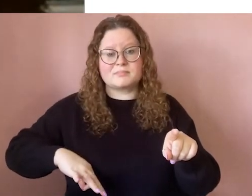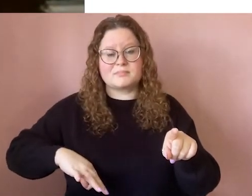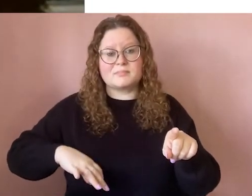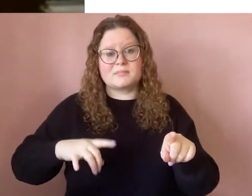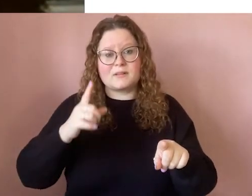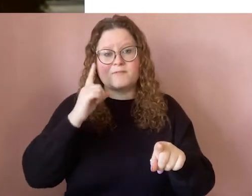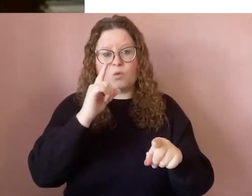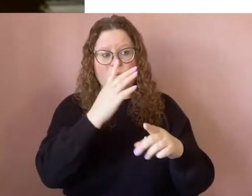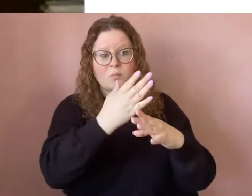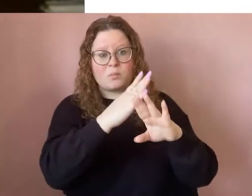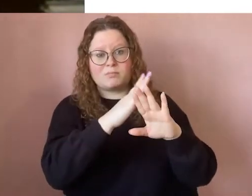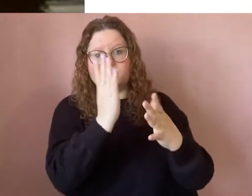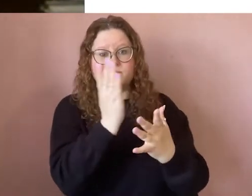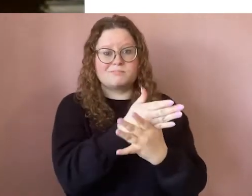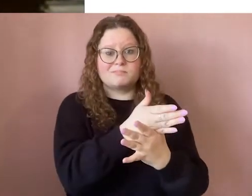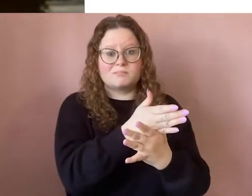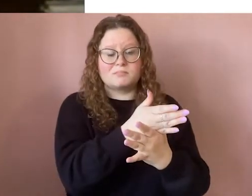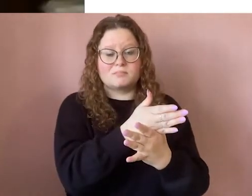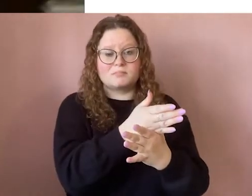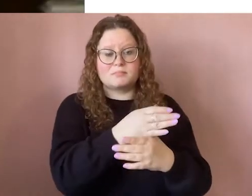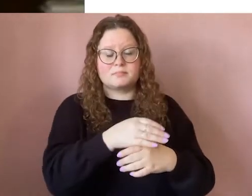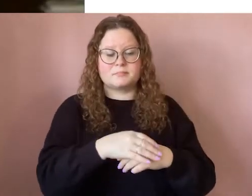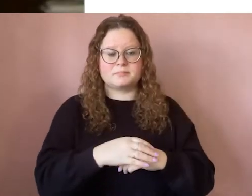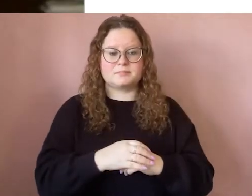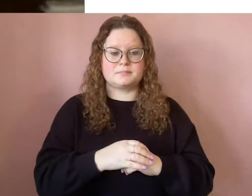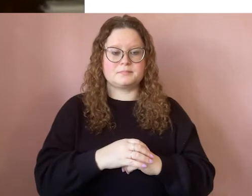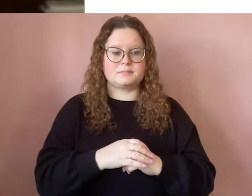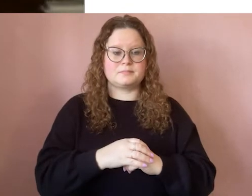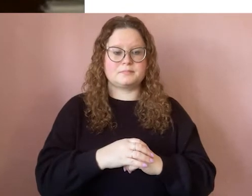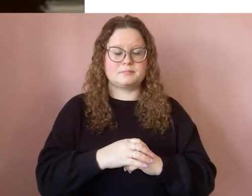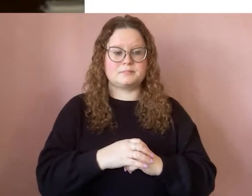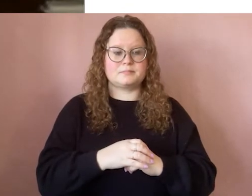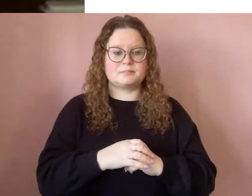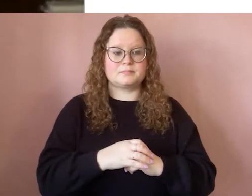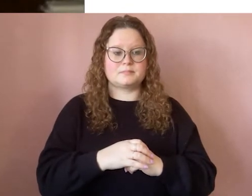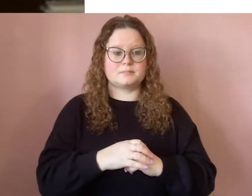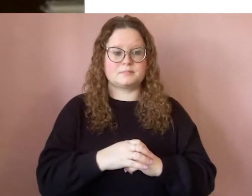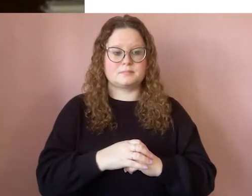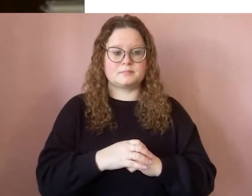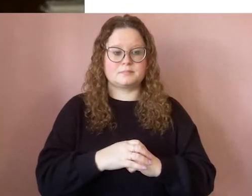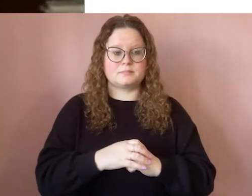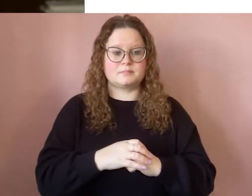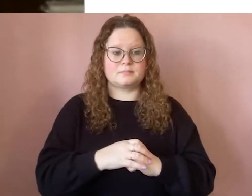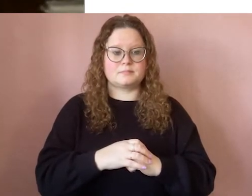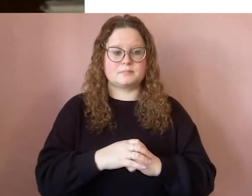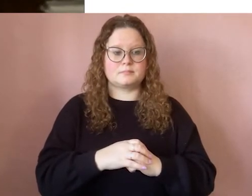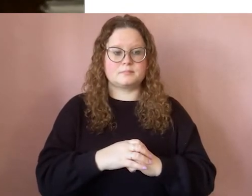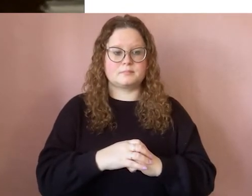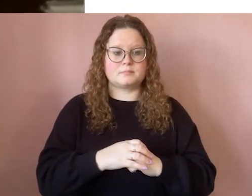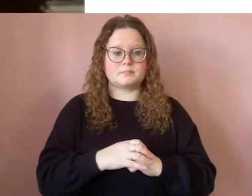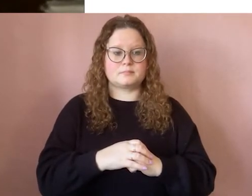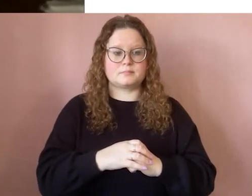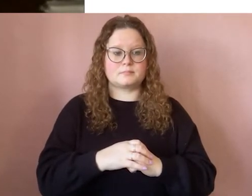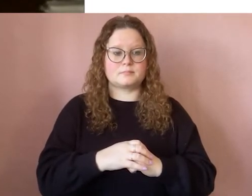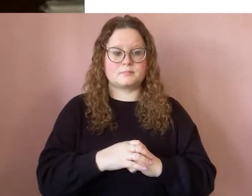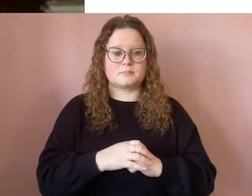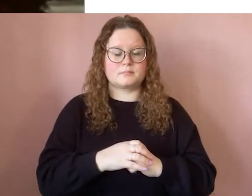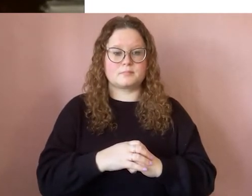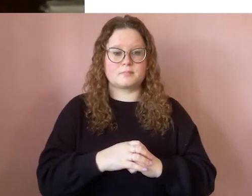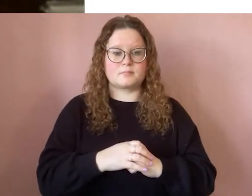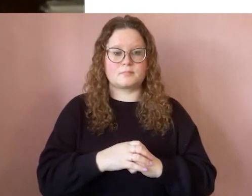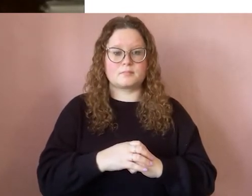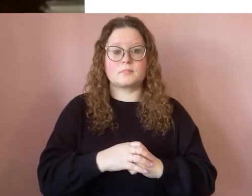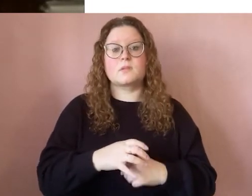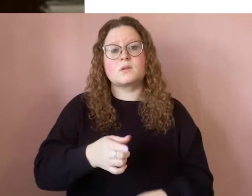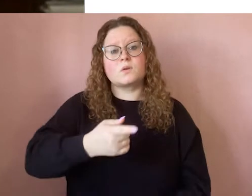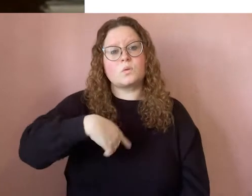for prevention. And I think that we should be aware that the good sides need not take